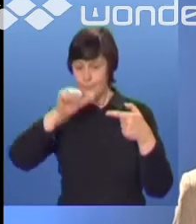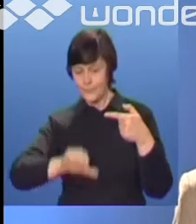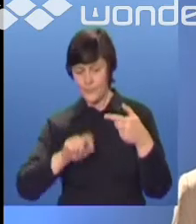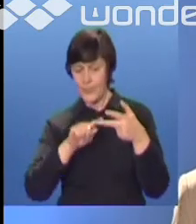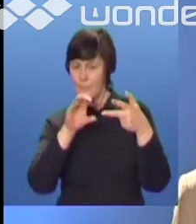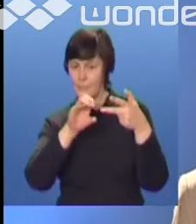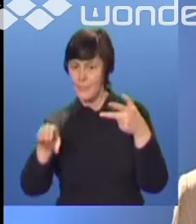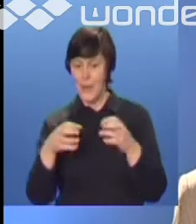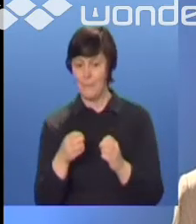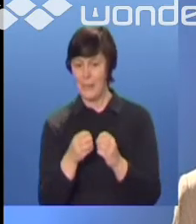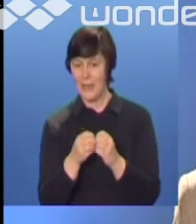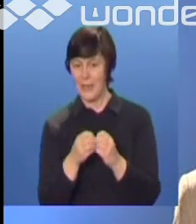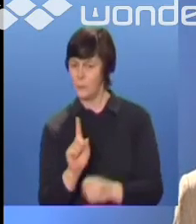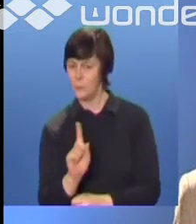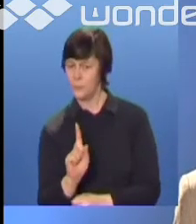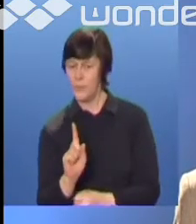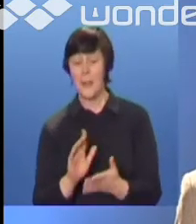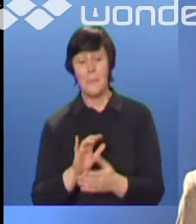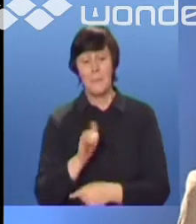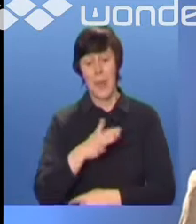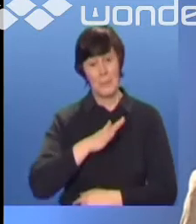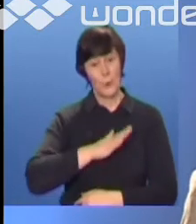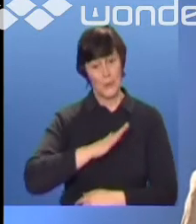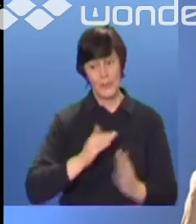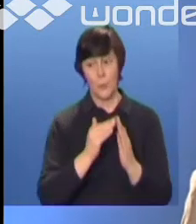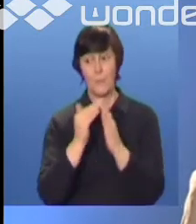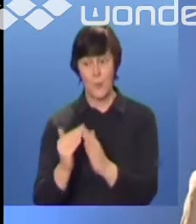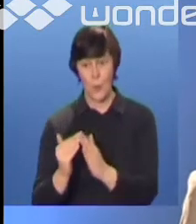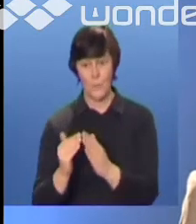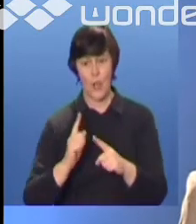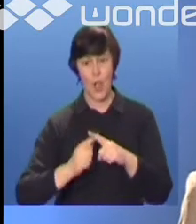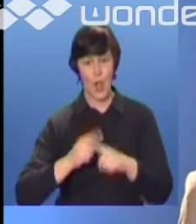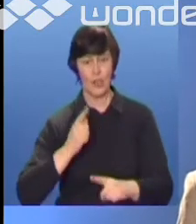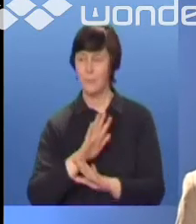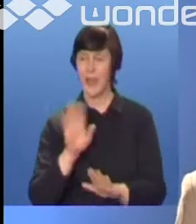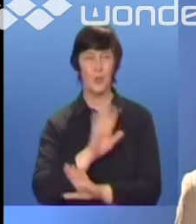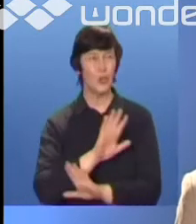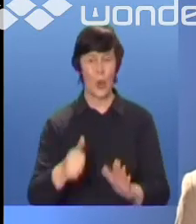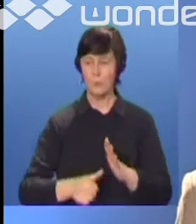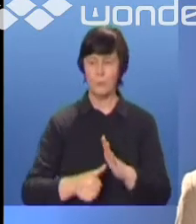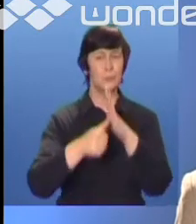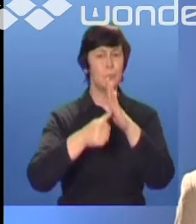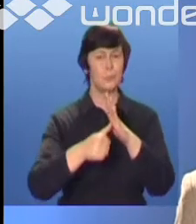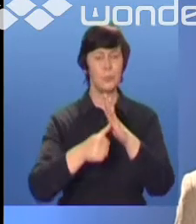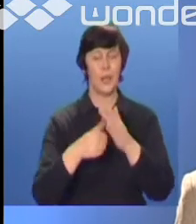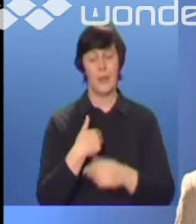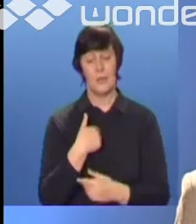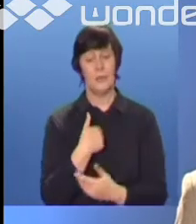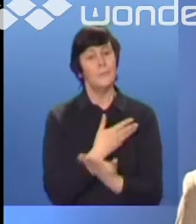include people whose circumstances might indicate an urgent need for rehousing, but are not considered as an absolute